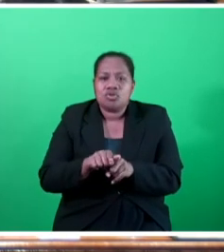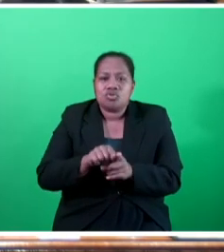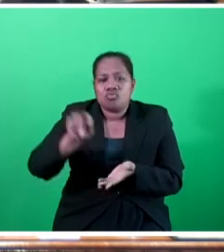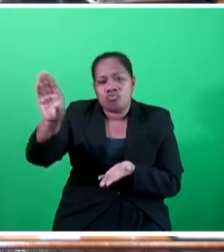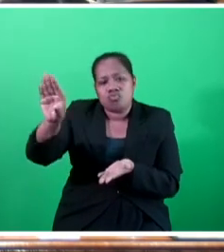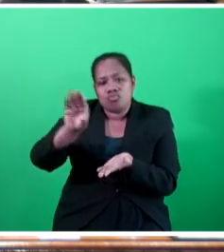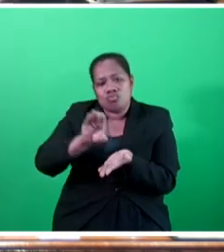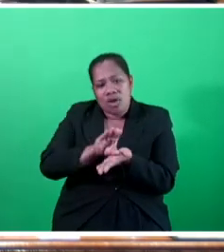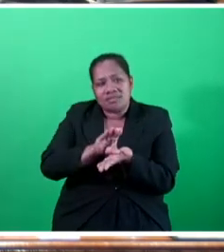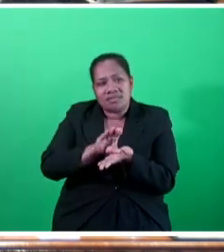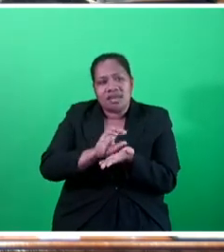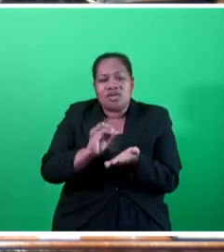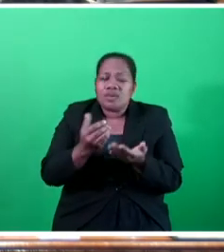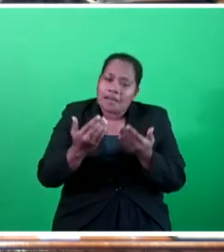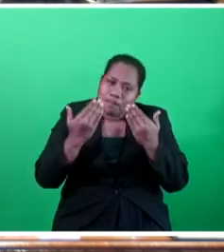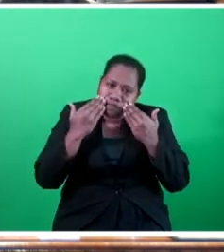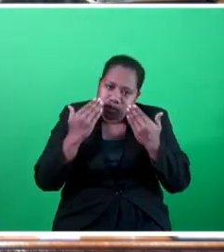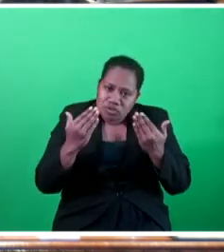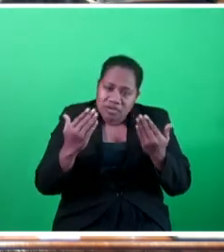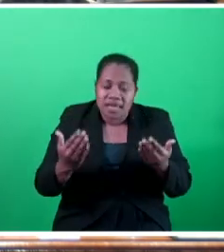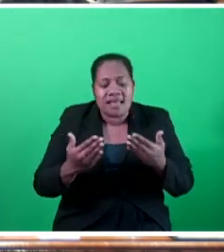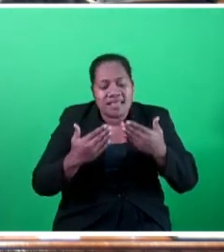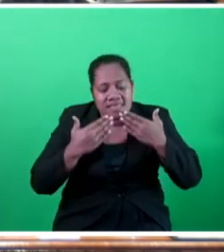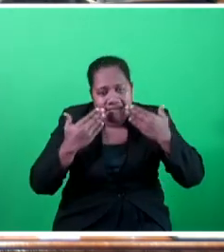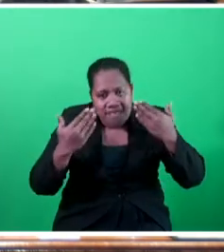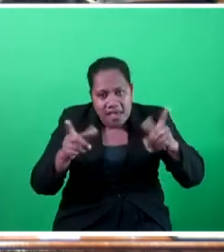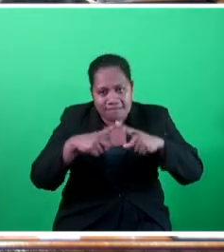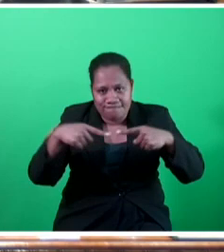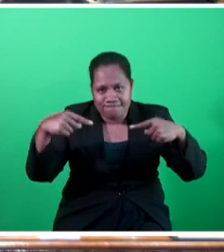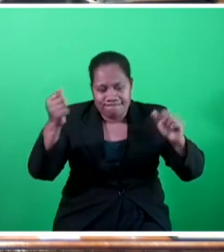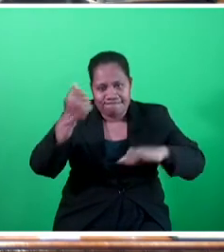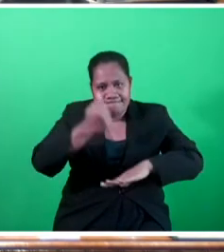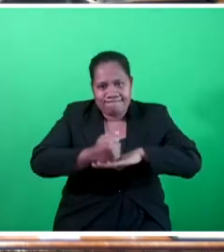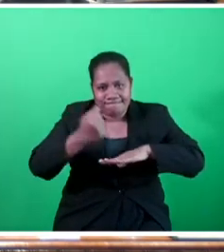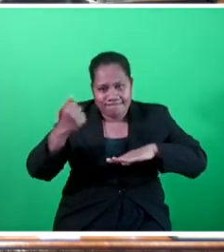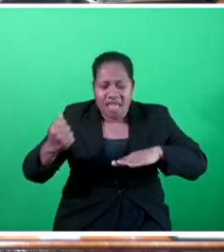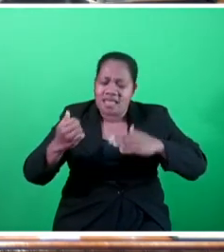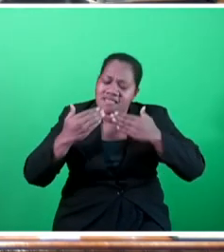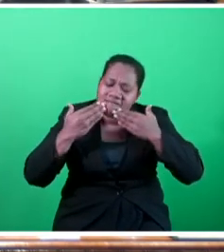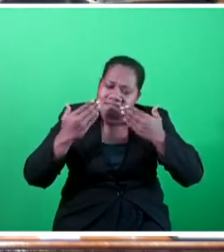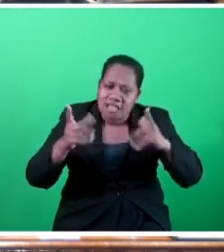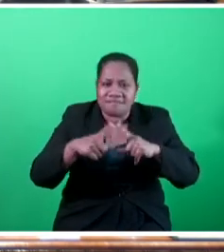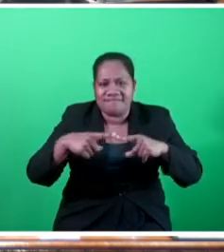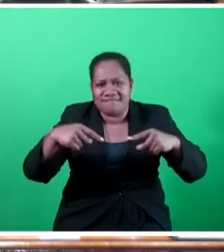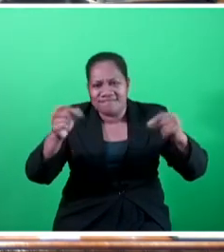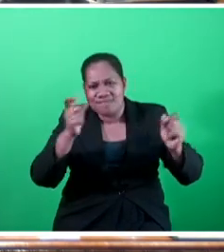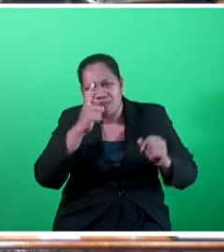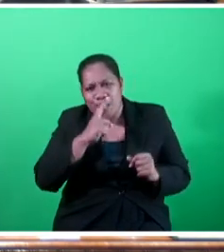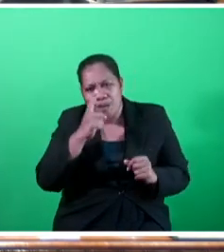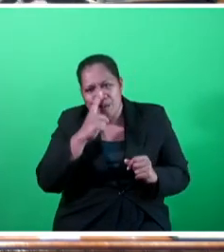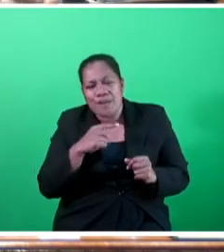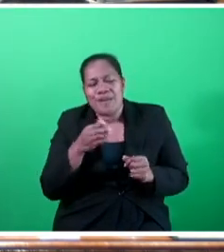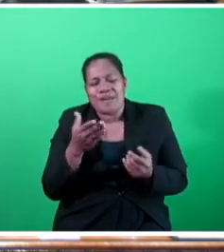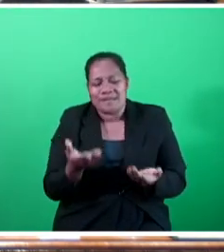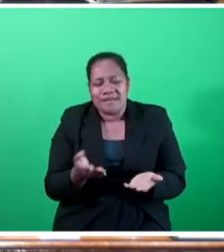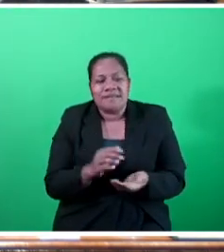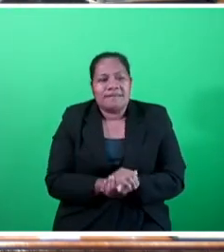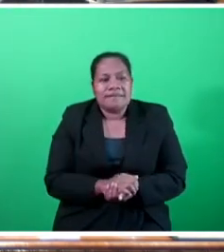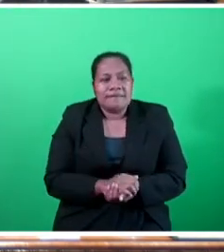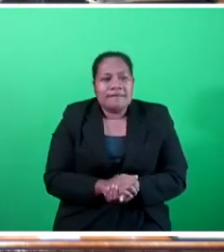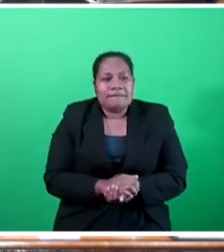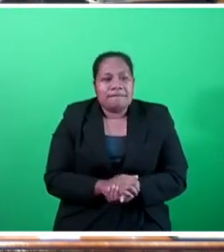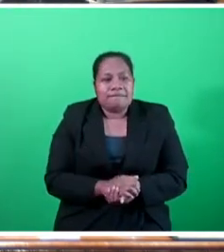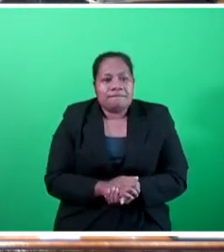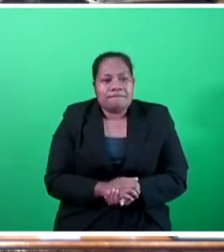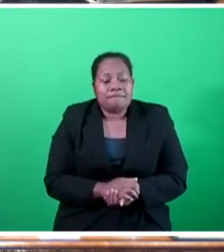is very much appreciated. I'd like to thank the Japanese government, indeed the Japanese people, for this. And Mr. Speaker, sir, we